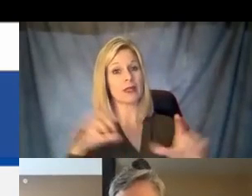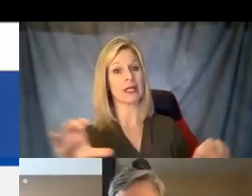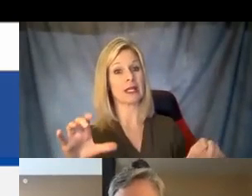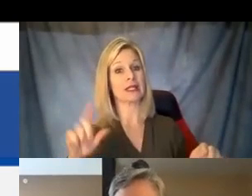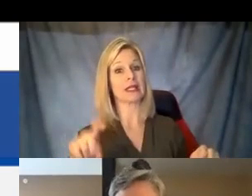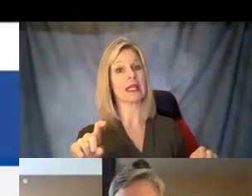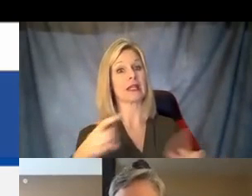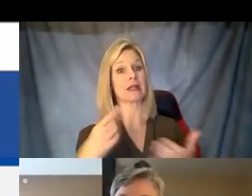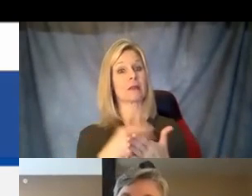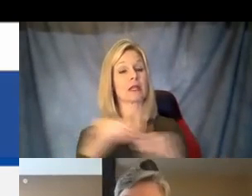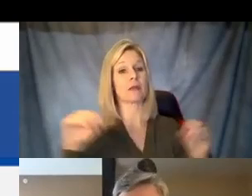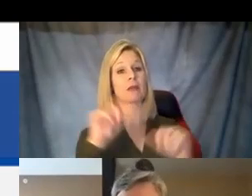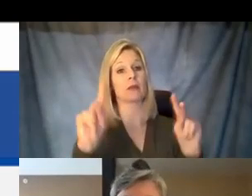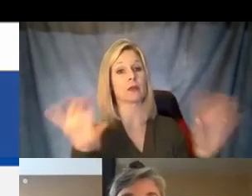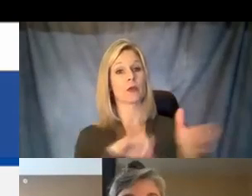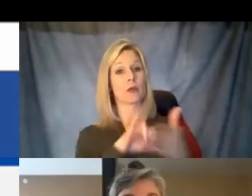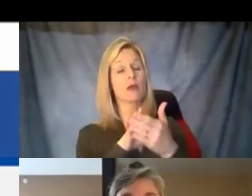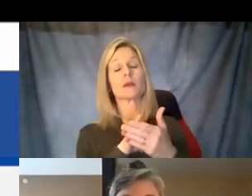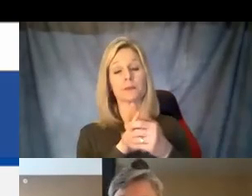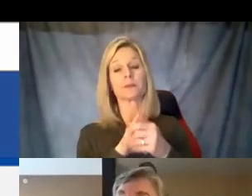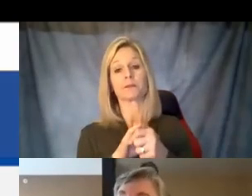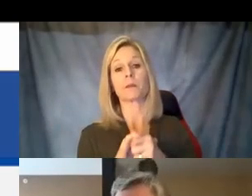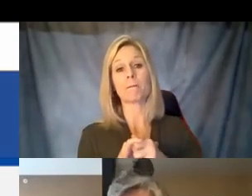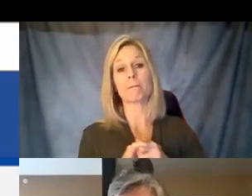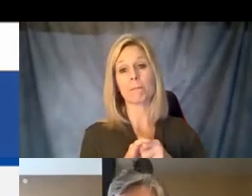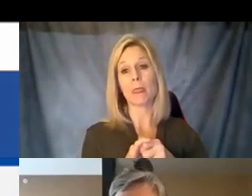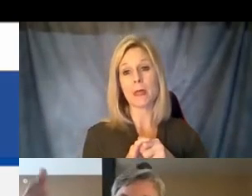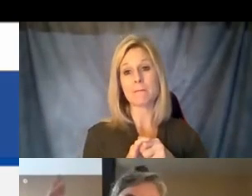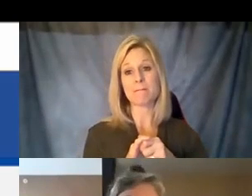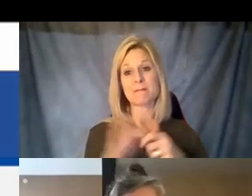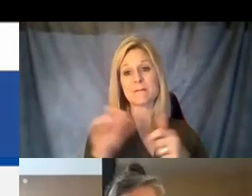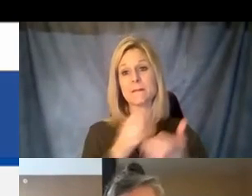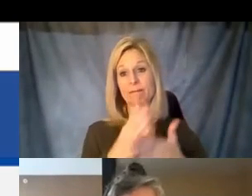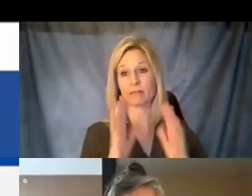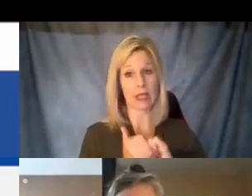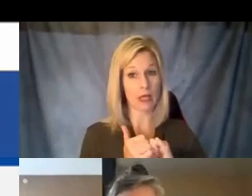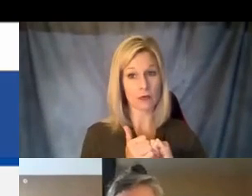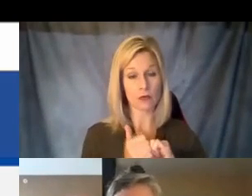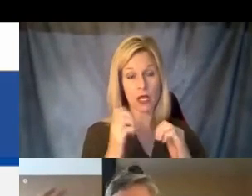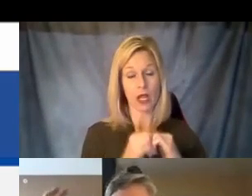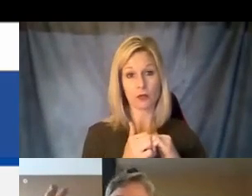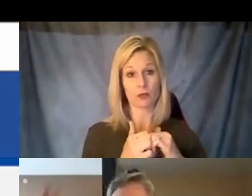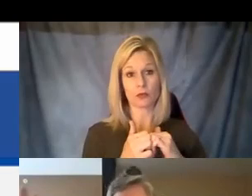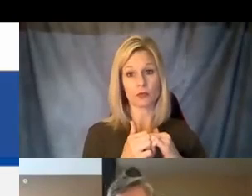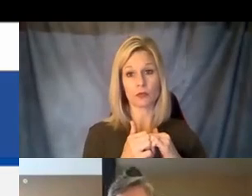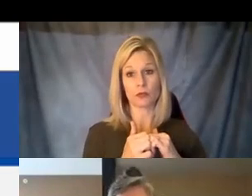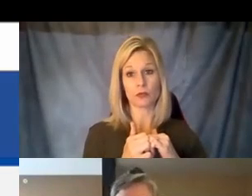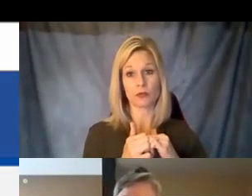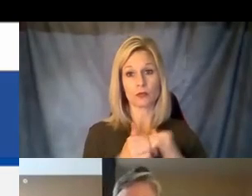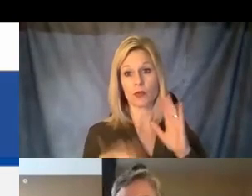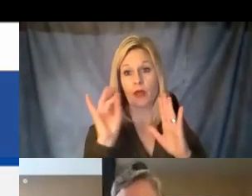So well, there's Yeah. there's another piece. So how do you Yeah. get that? How do Yeah. you fund the